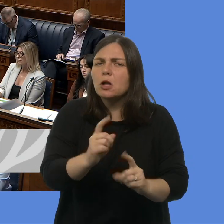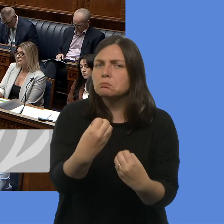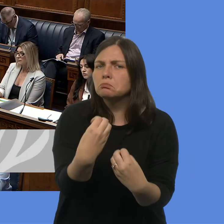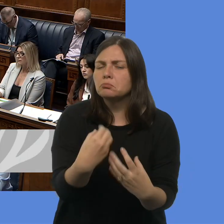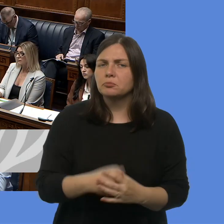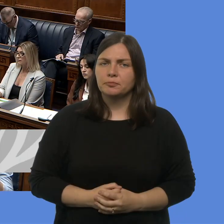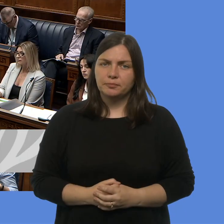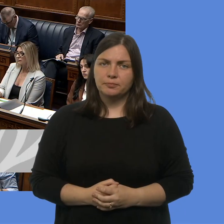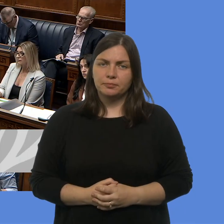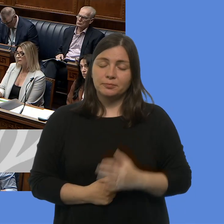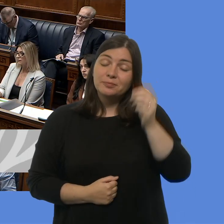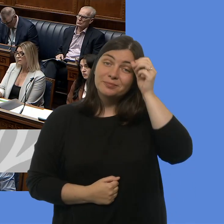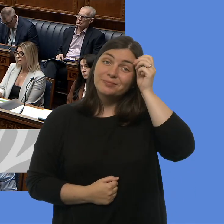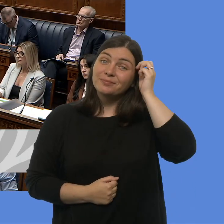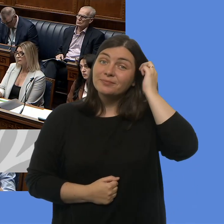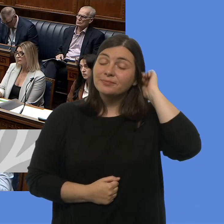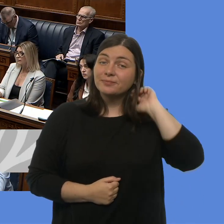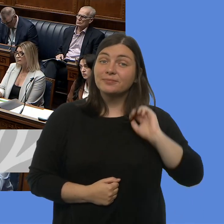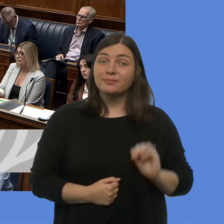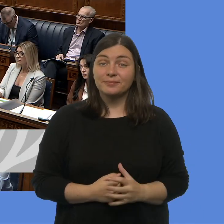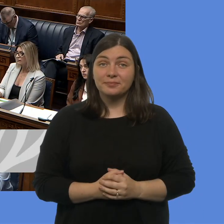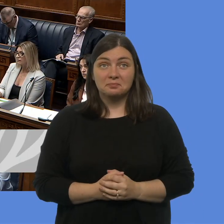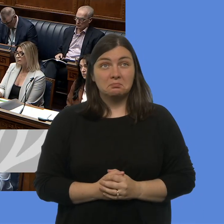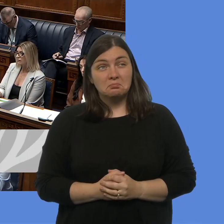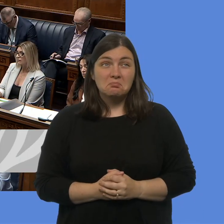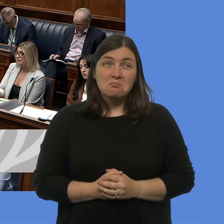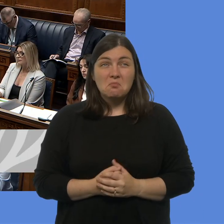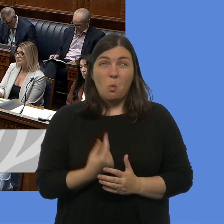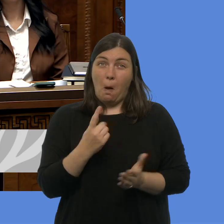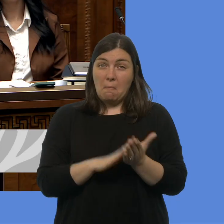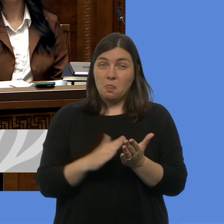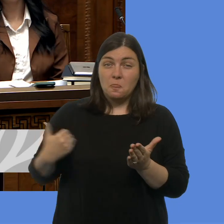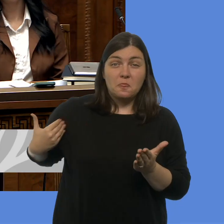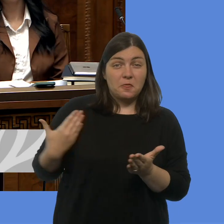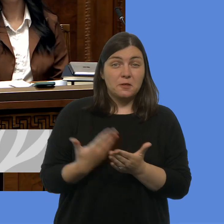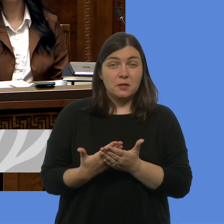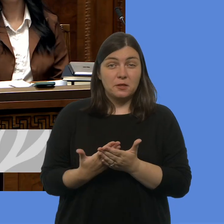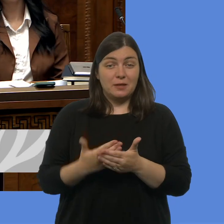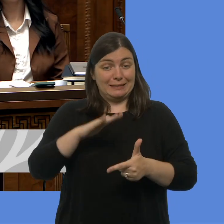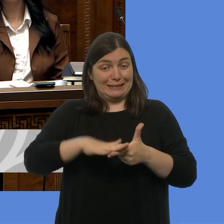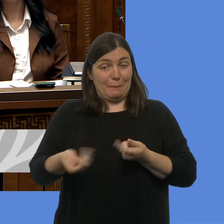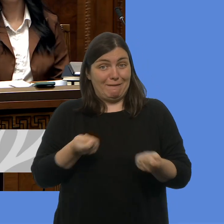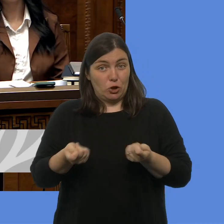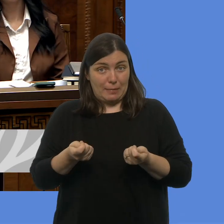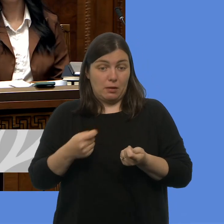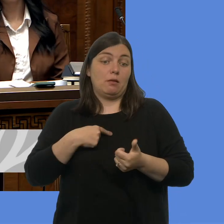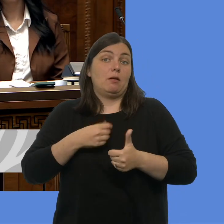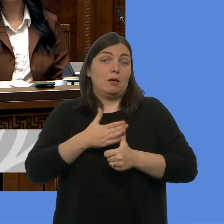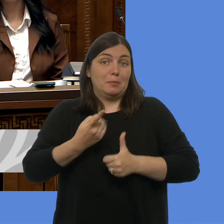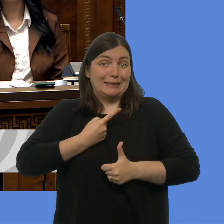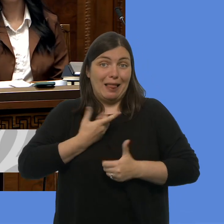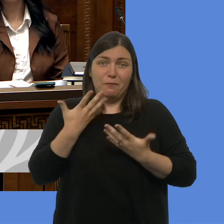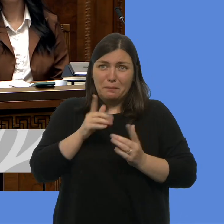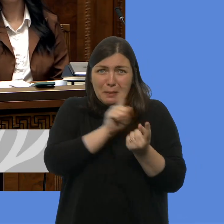Yeah, as I've already made reference to, even in the last month alone, the Deputy First Minister and I have met with ambassadors of